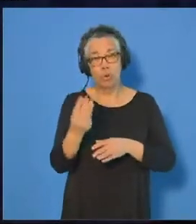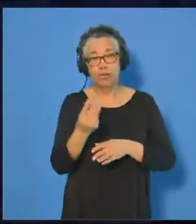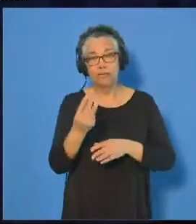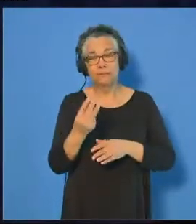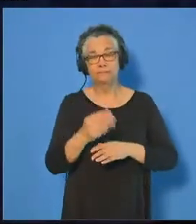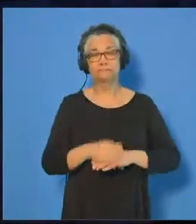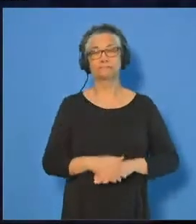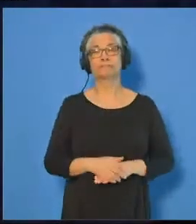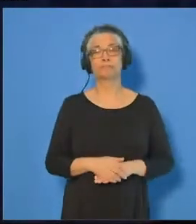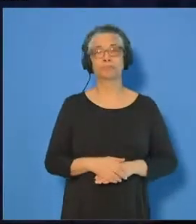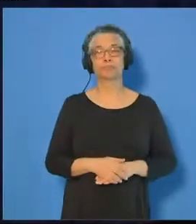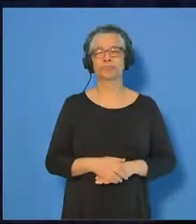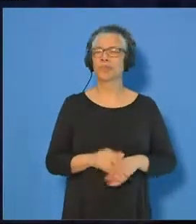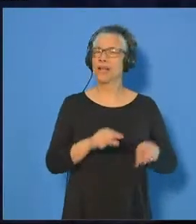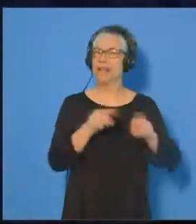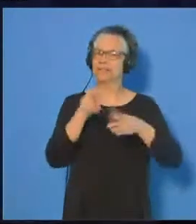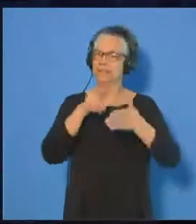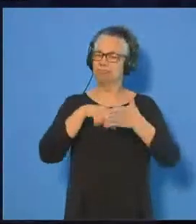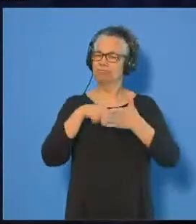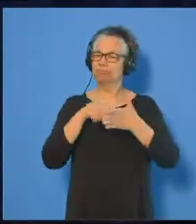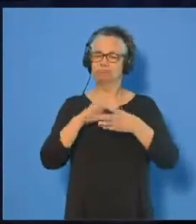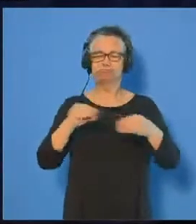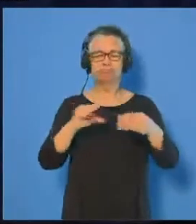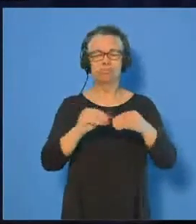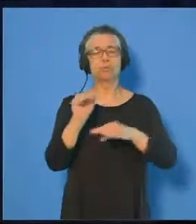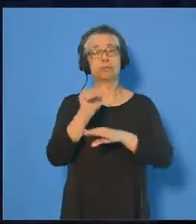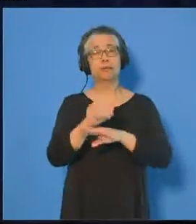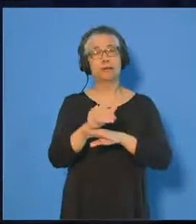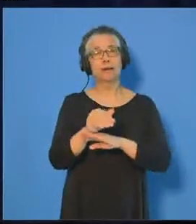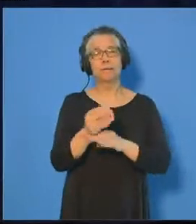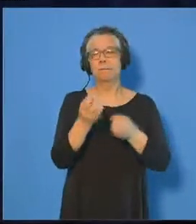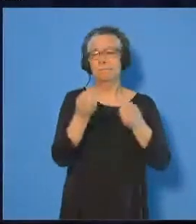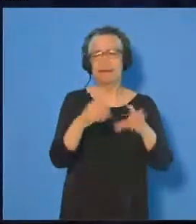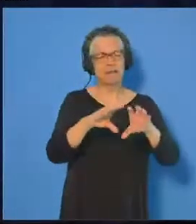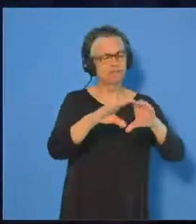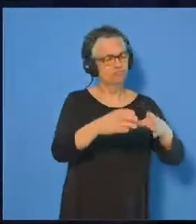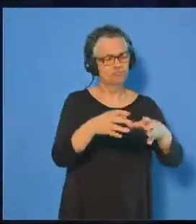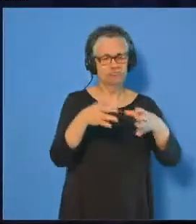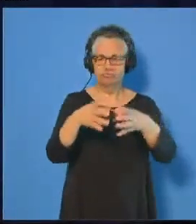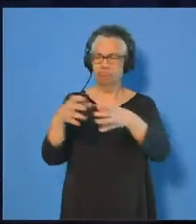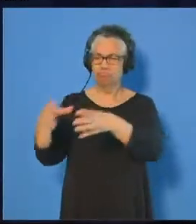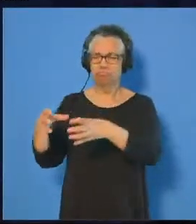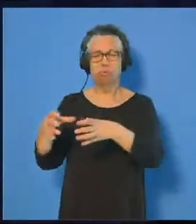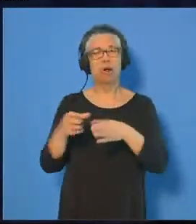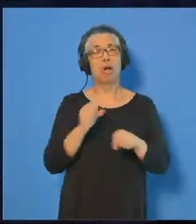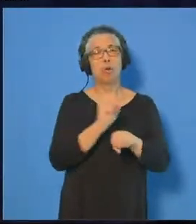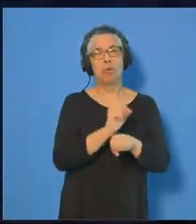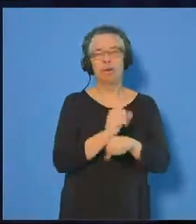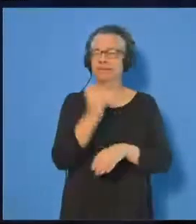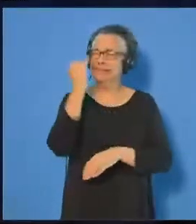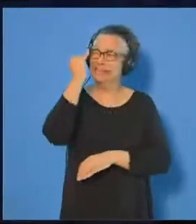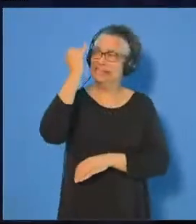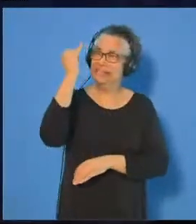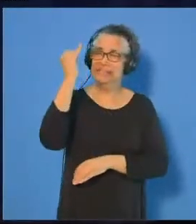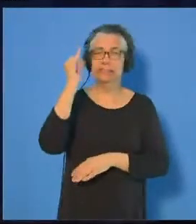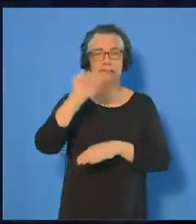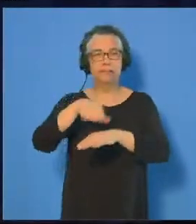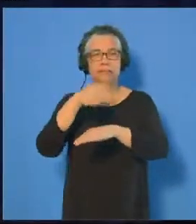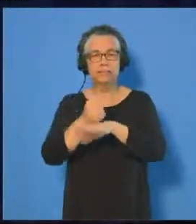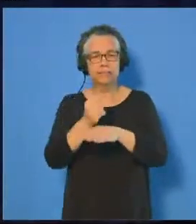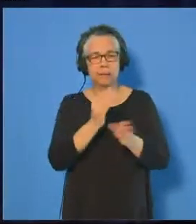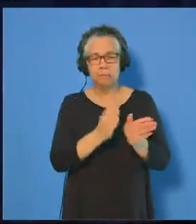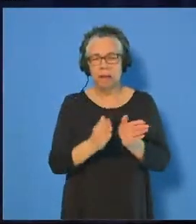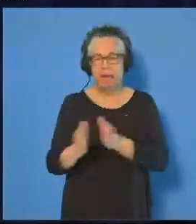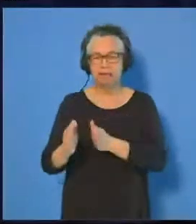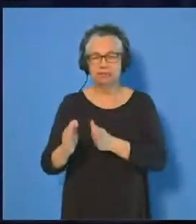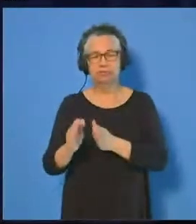I read this statement this evening, a number of committees are working on ideas and putting plans in place to rebuild our